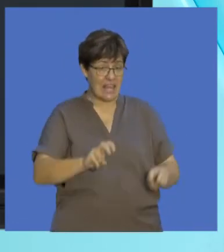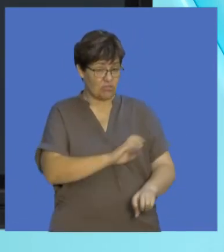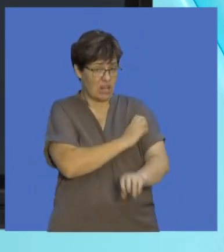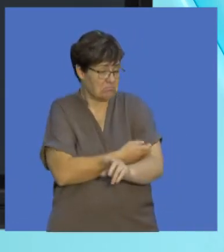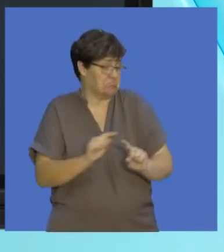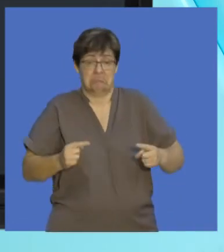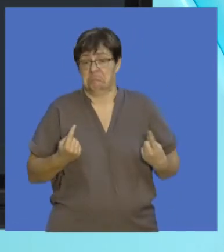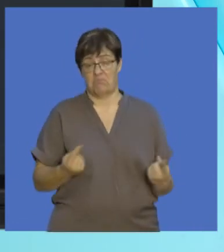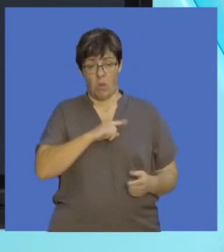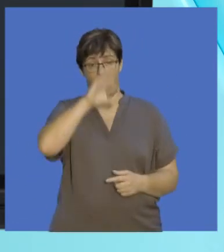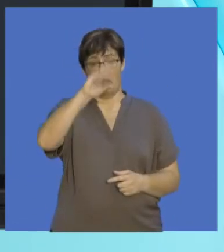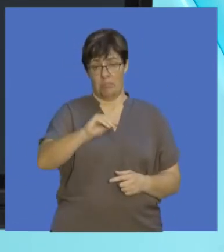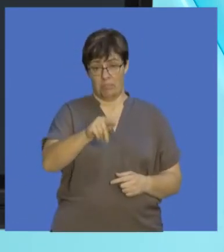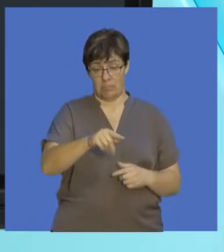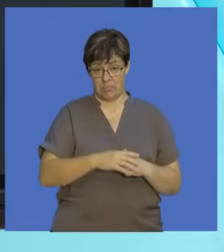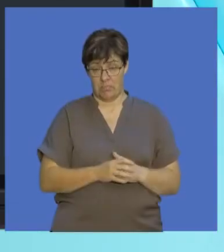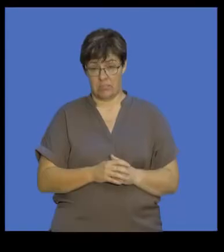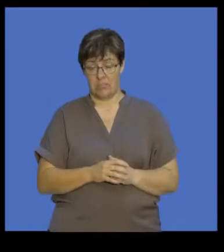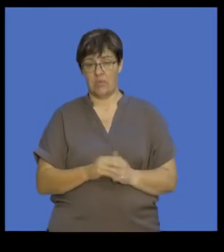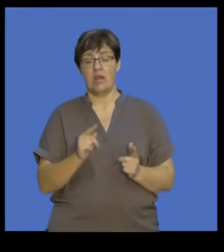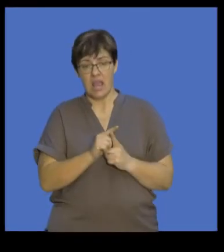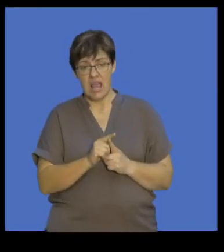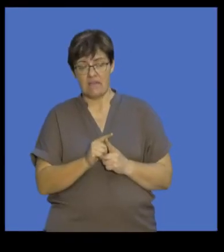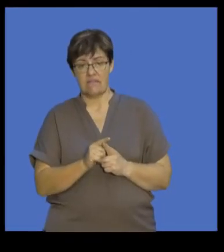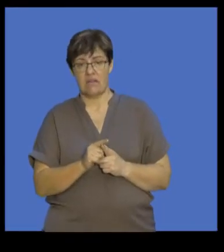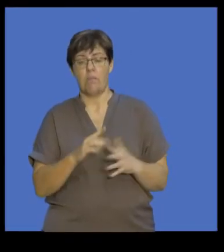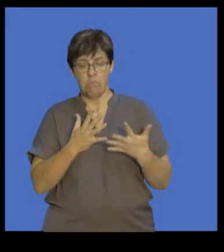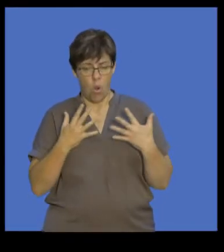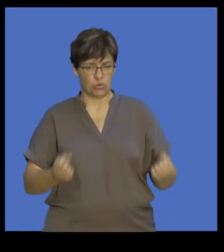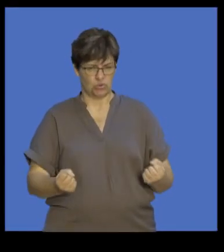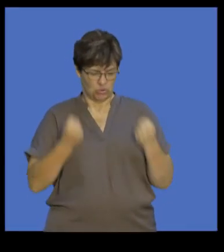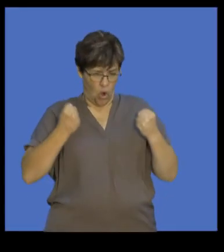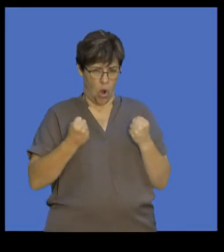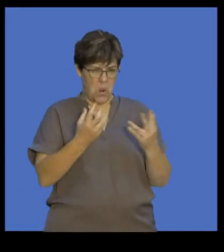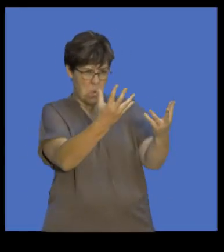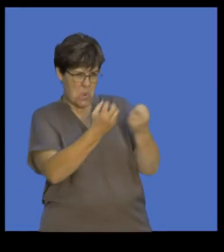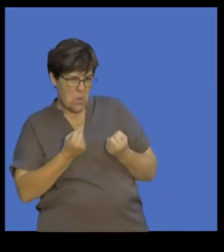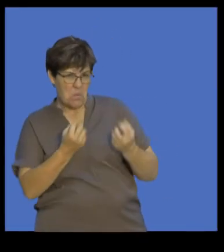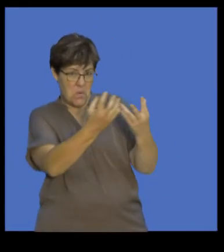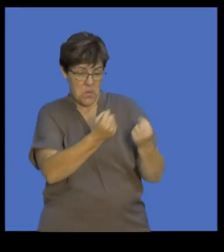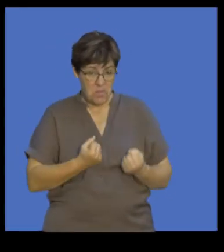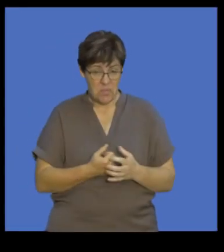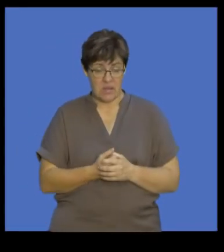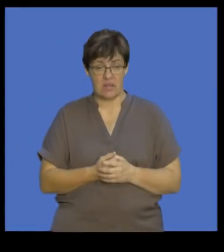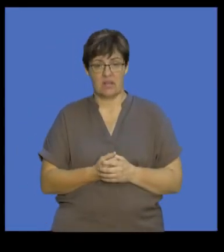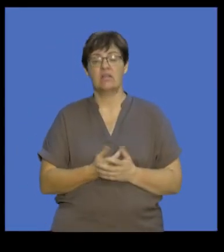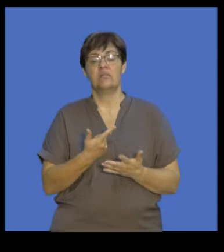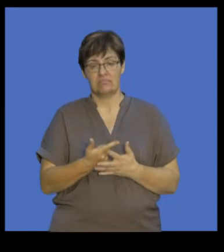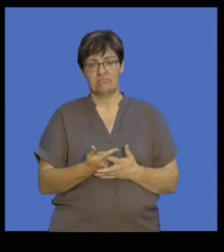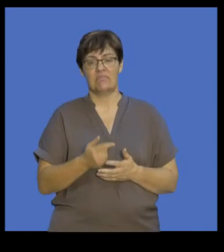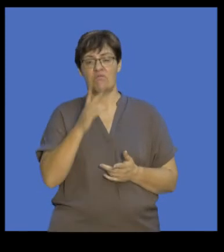energy. That's what it simply means. Now, if a circuit draws a stronger current, we already know something